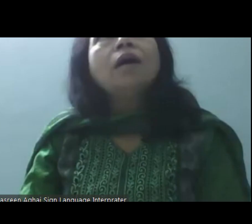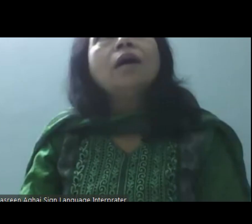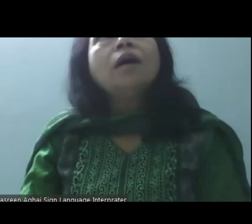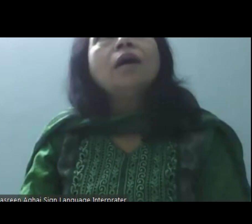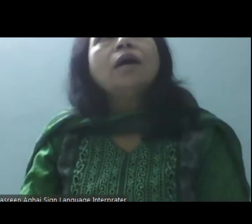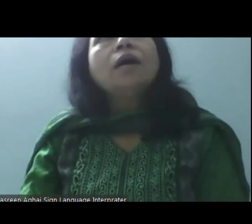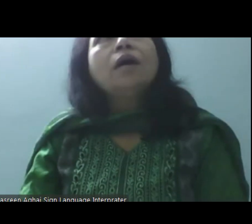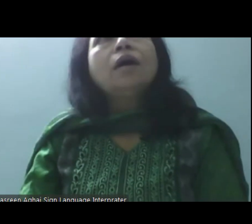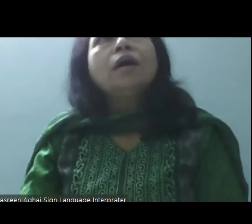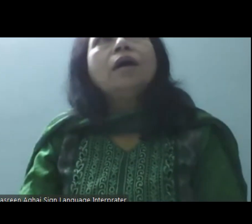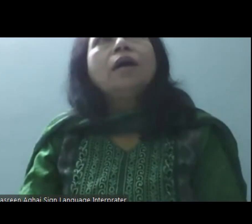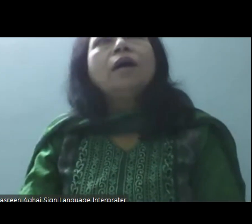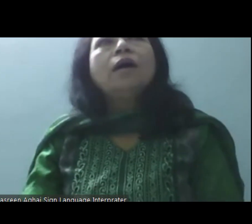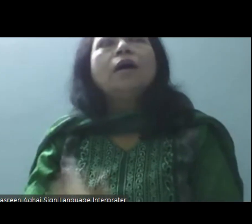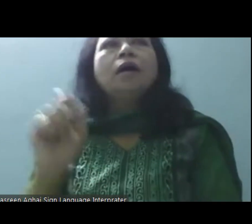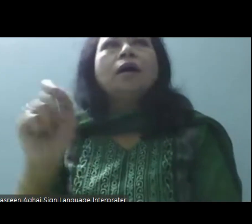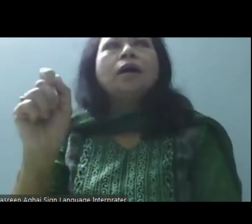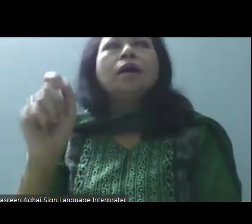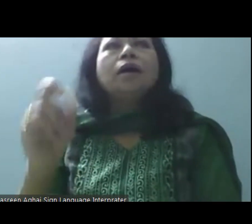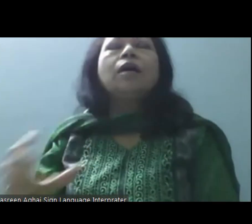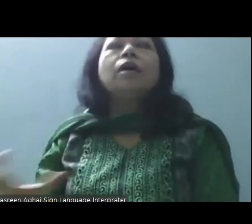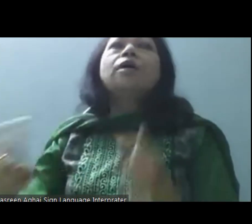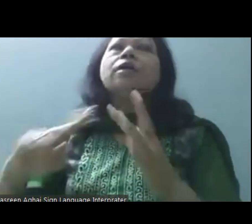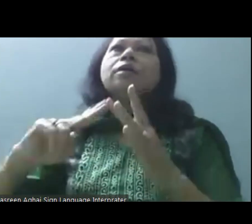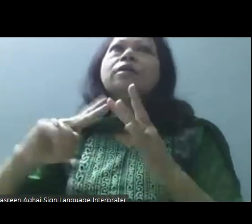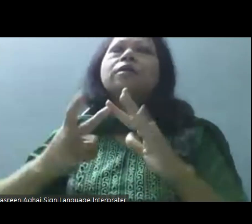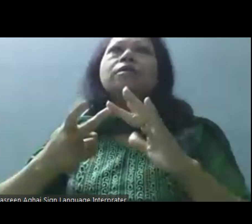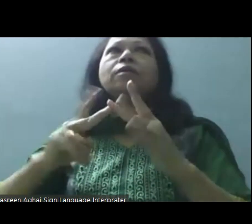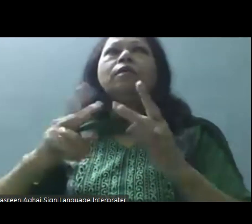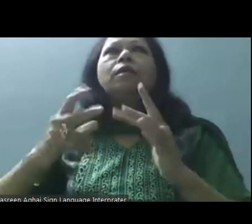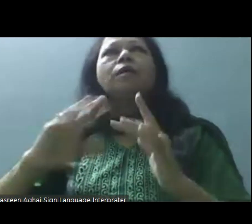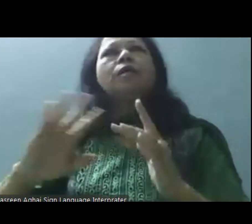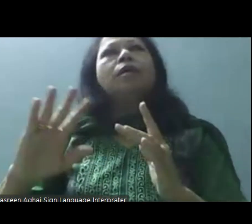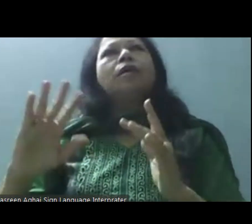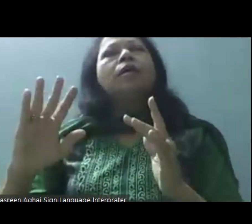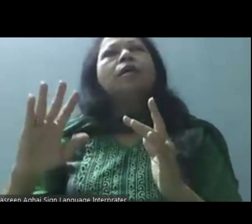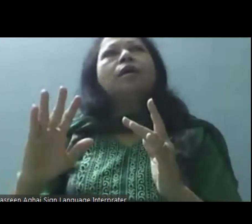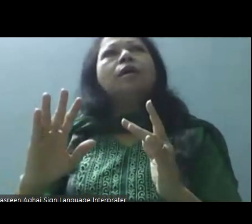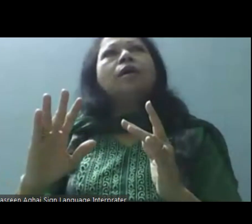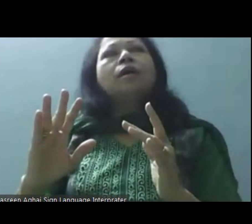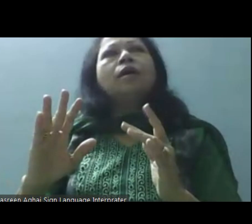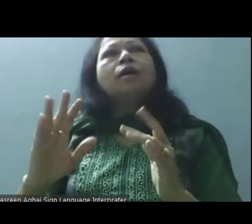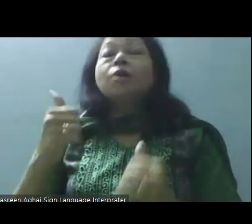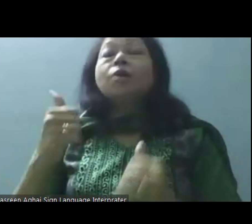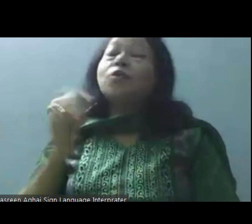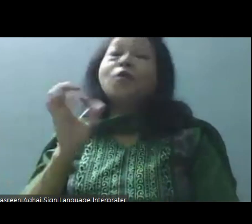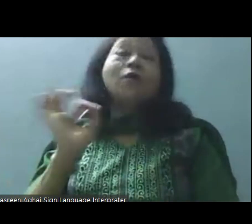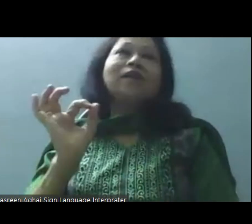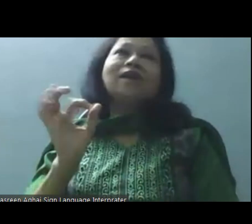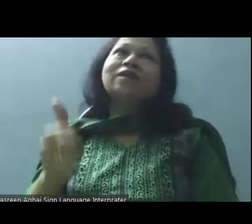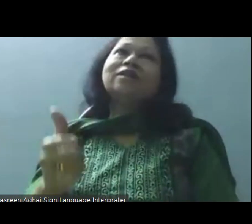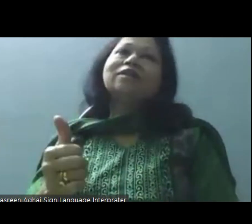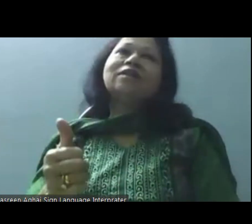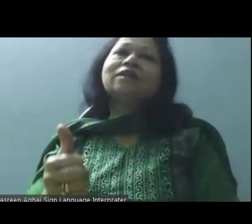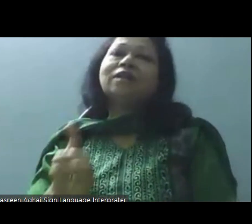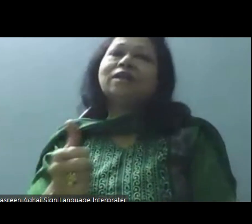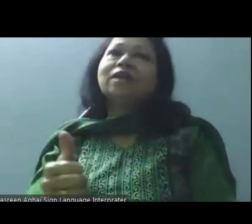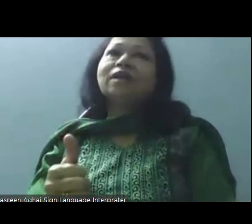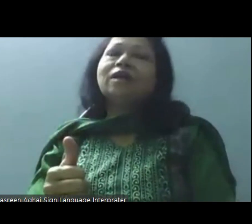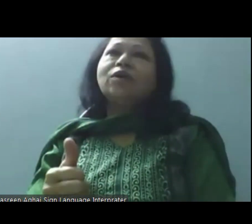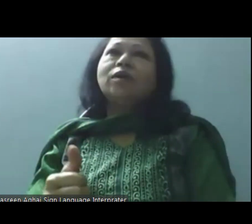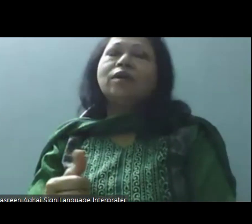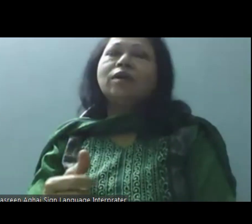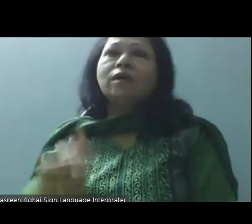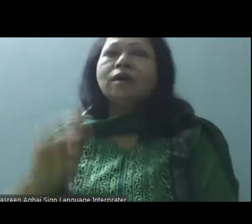the work through the internet is very, very interesting. We have